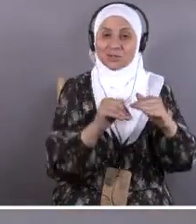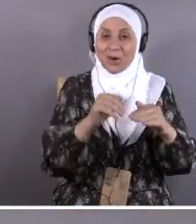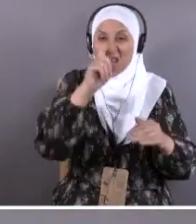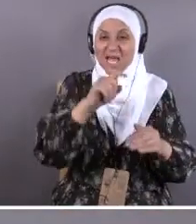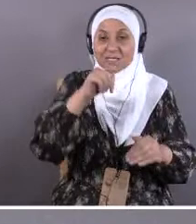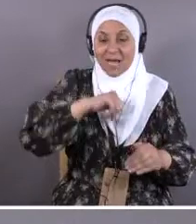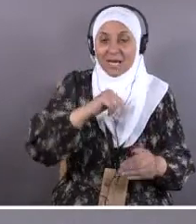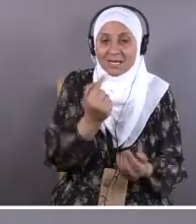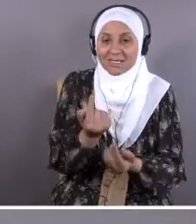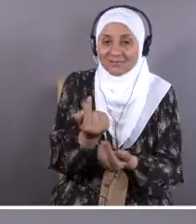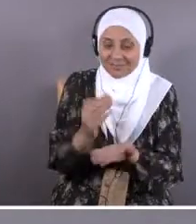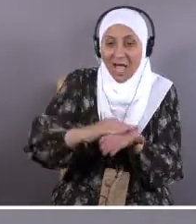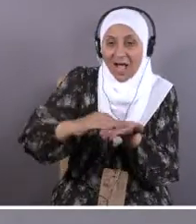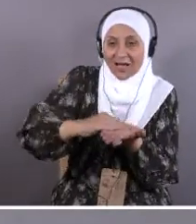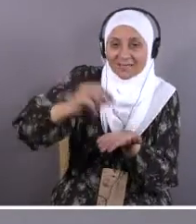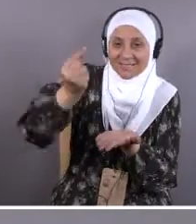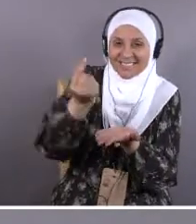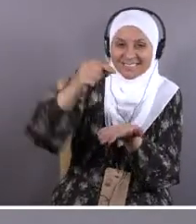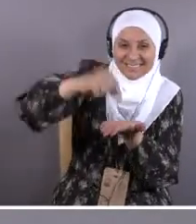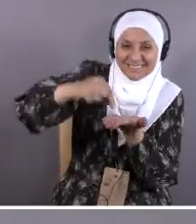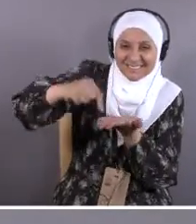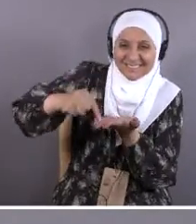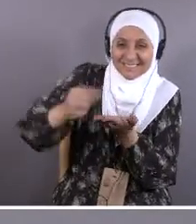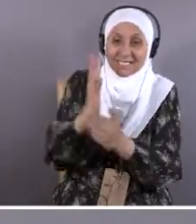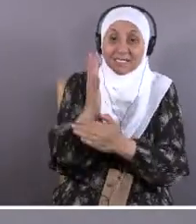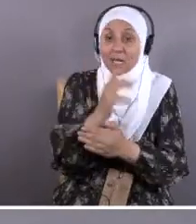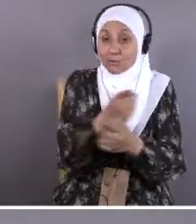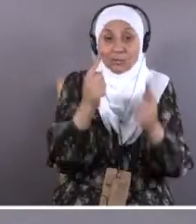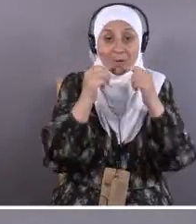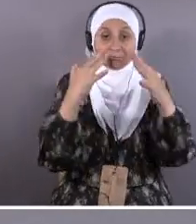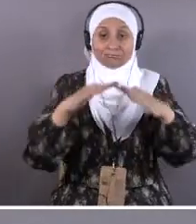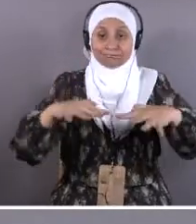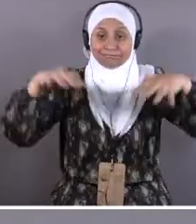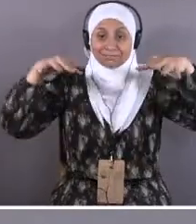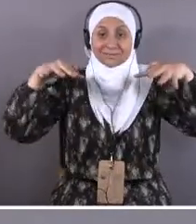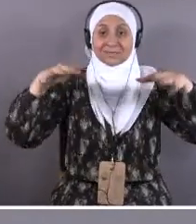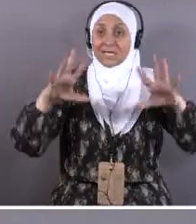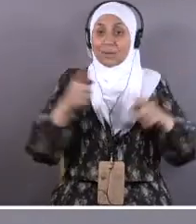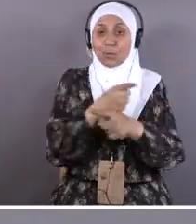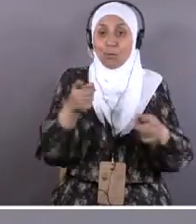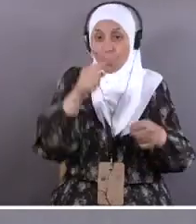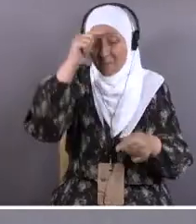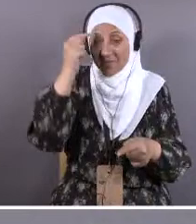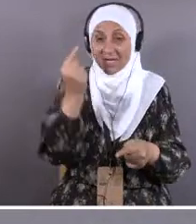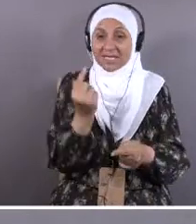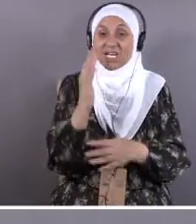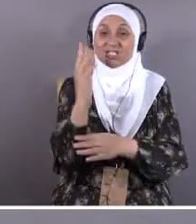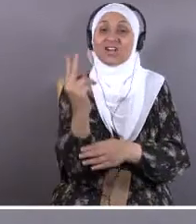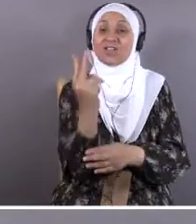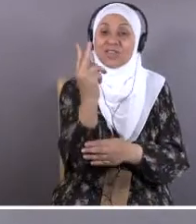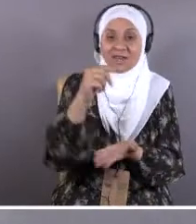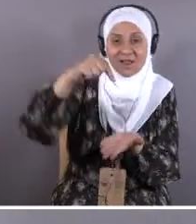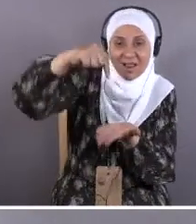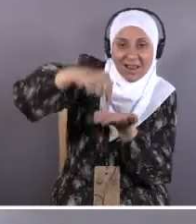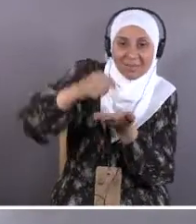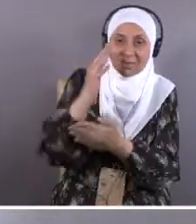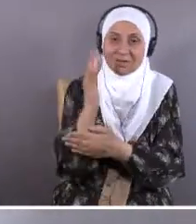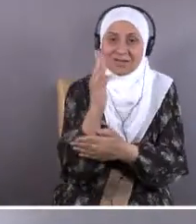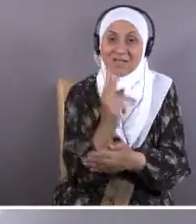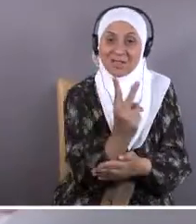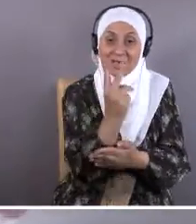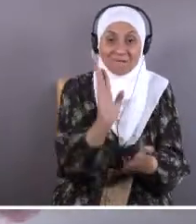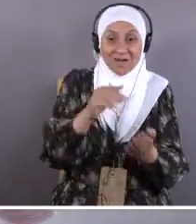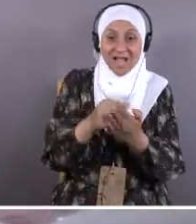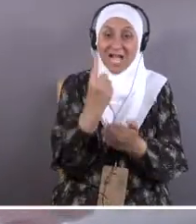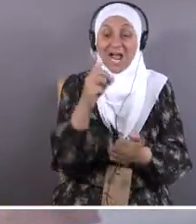things achieved during the Environment Day as we achieved during Sports Day. Imagine each one of us here